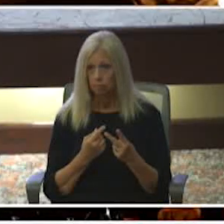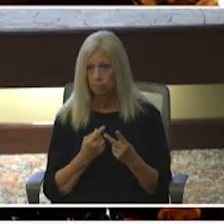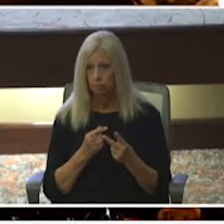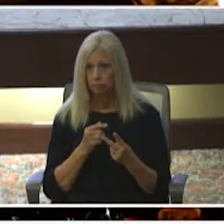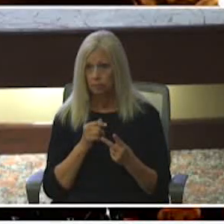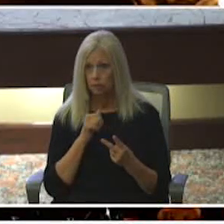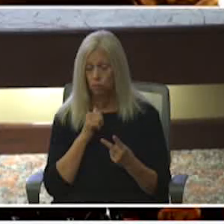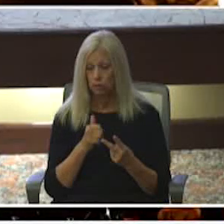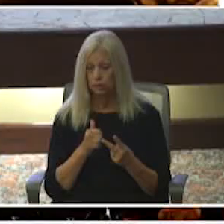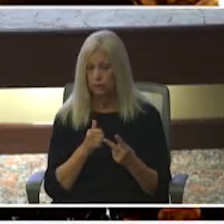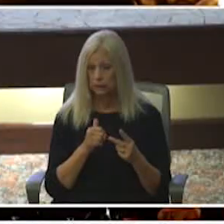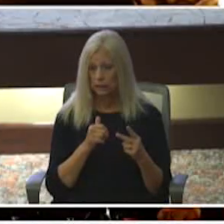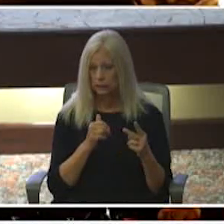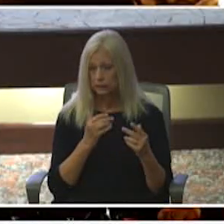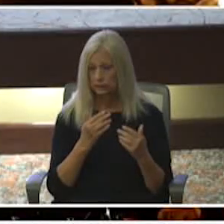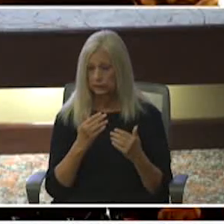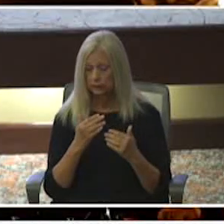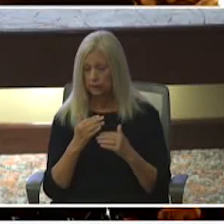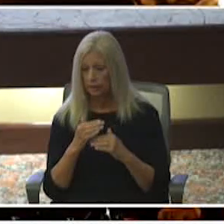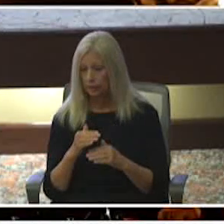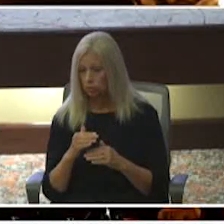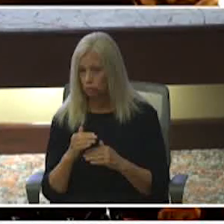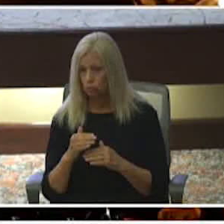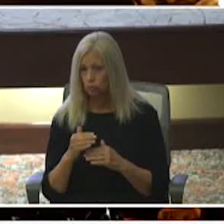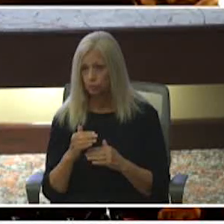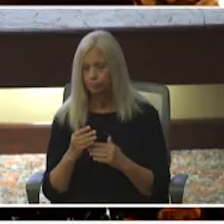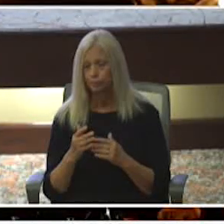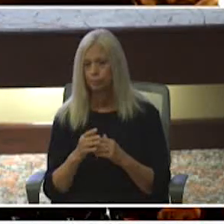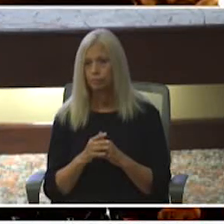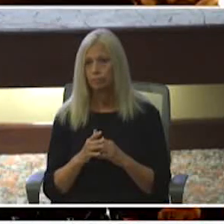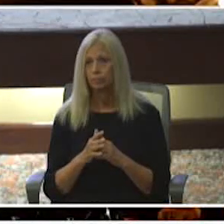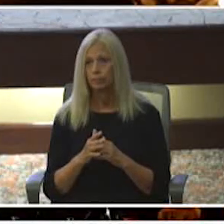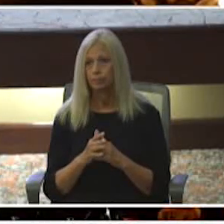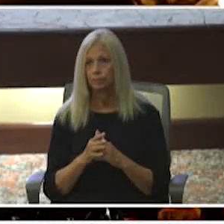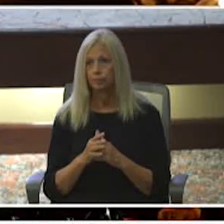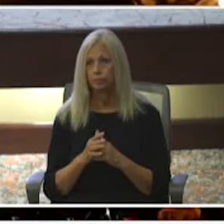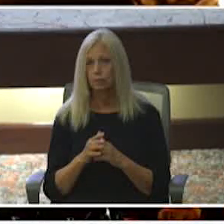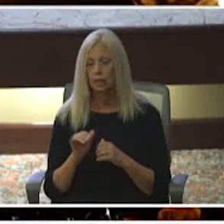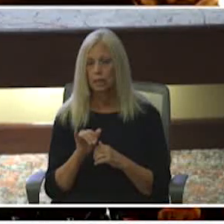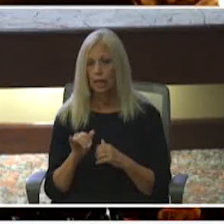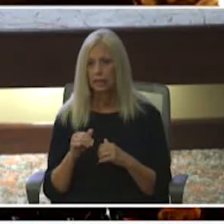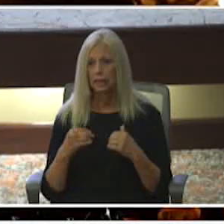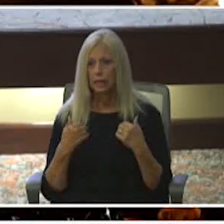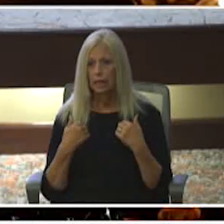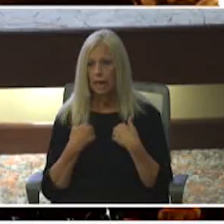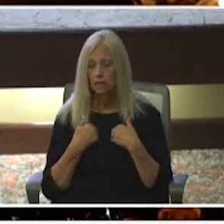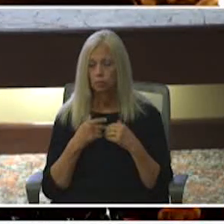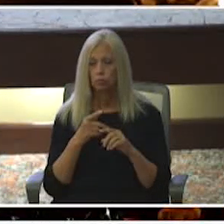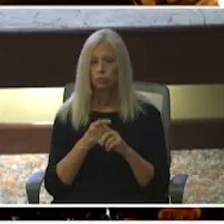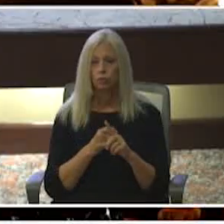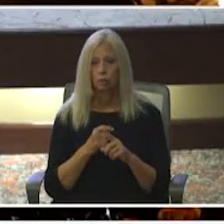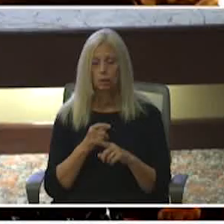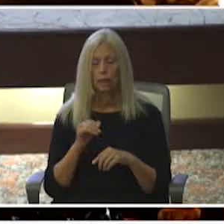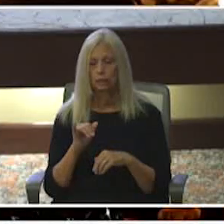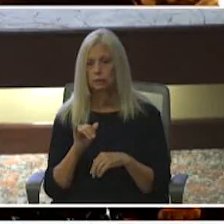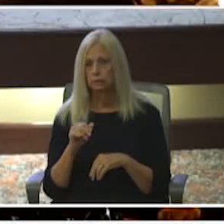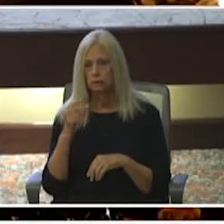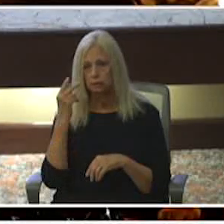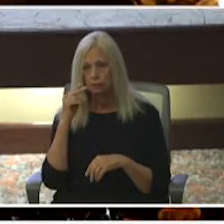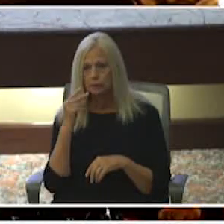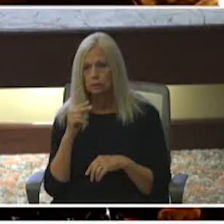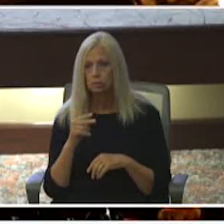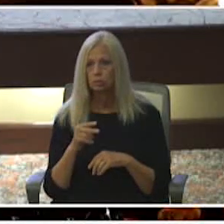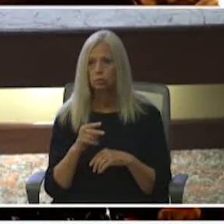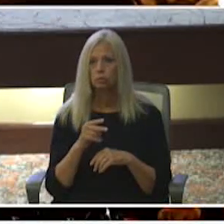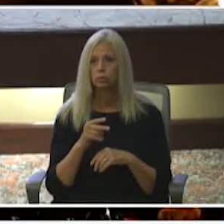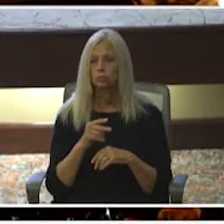hinder kind of I guess where most of these kind of animal acts, I think they had out at Extraco Event Center. So Wes and the